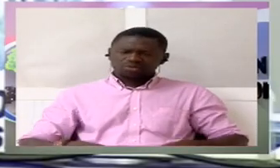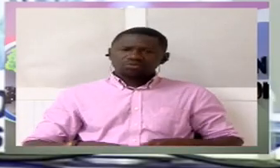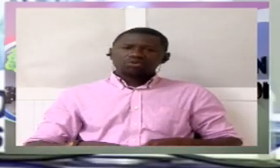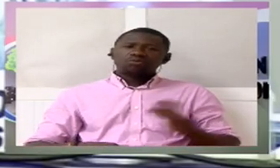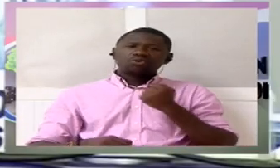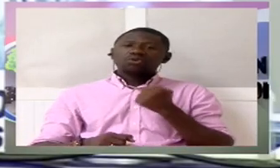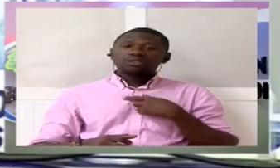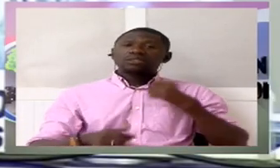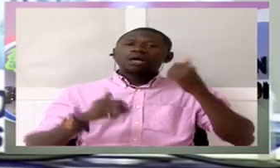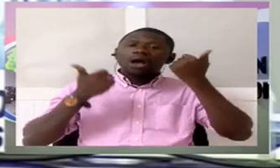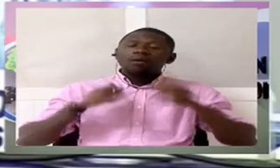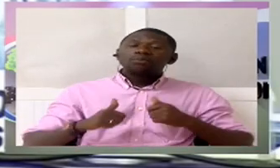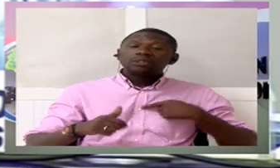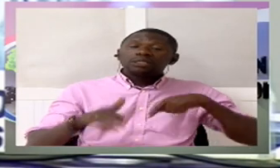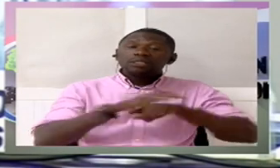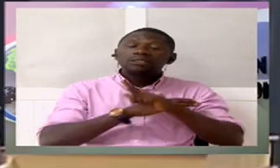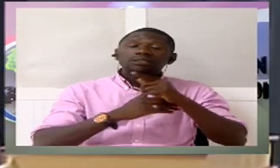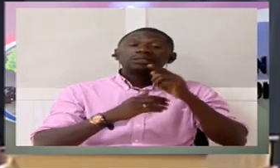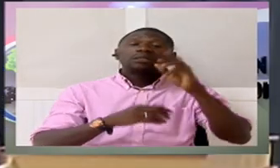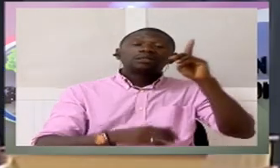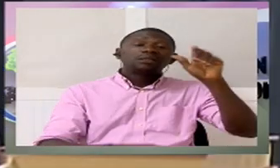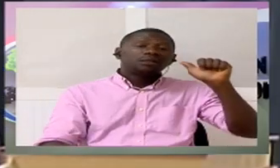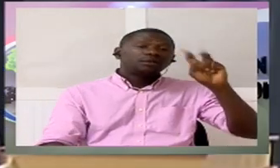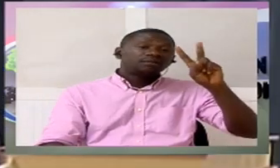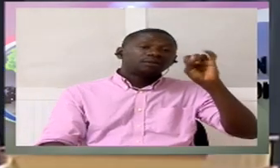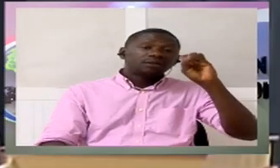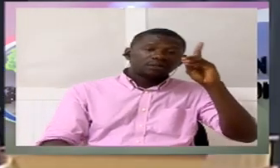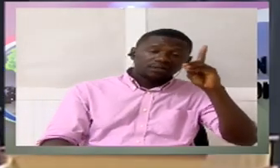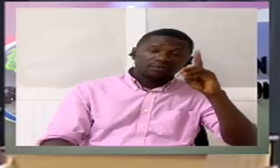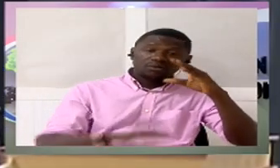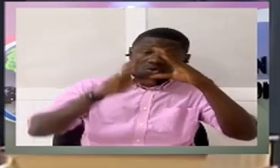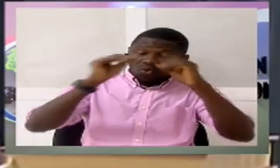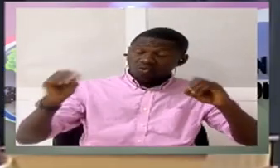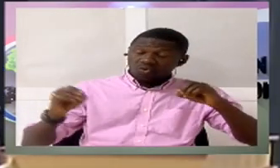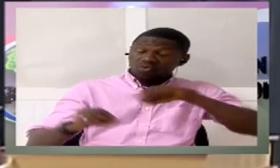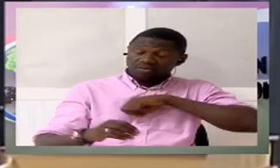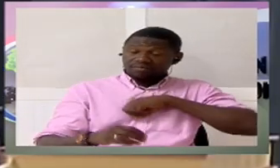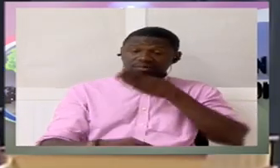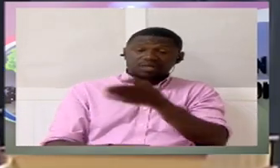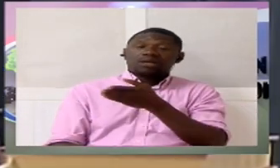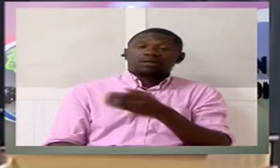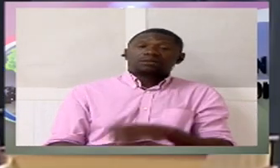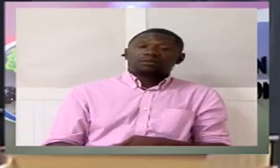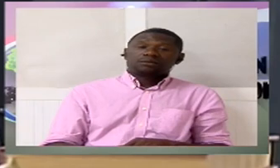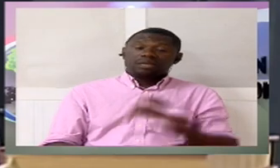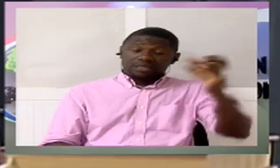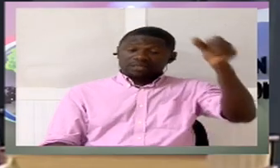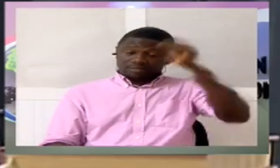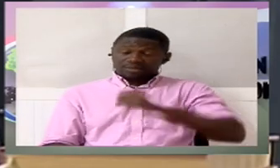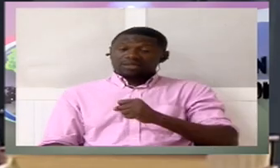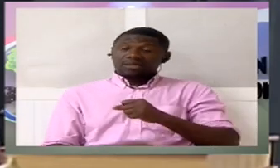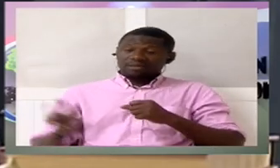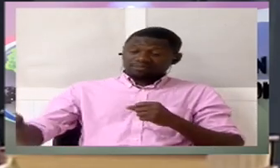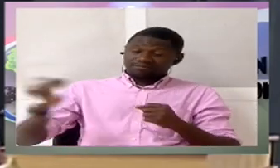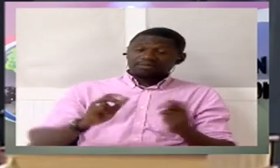How do you know that? Yo lo nyadile. Nene benta do fe fo ma beta je. Ibrahim fanan ka fo nye. I witnessed one. I was there